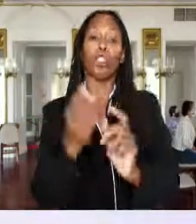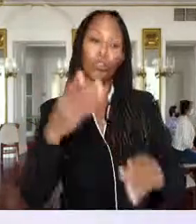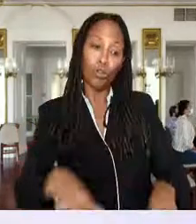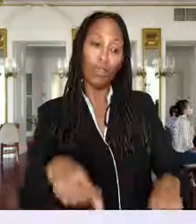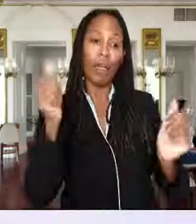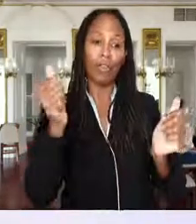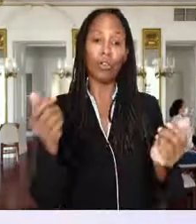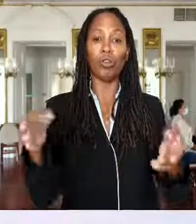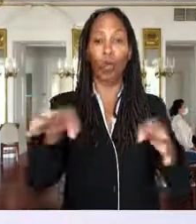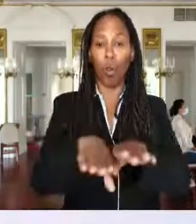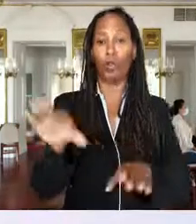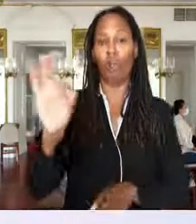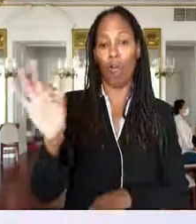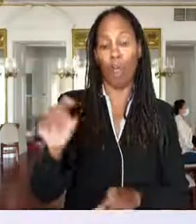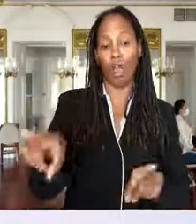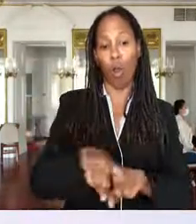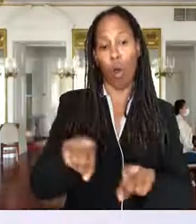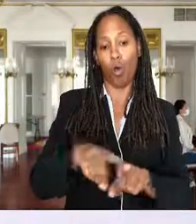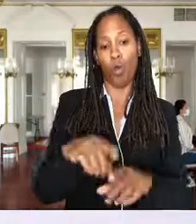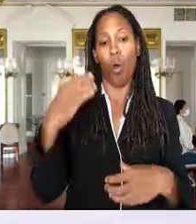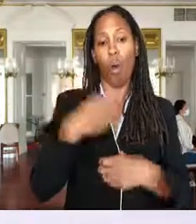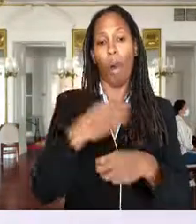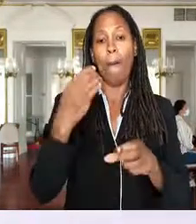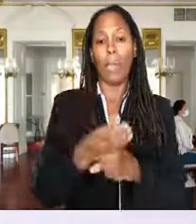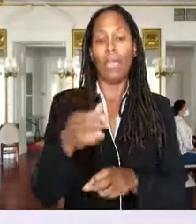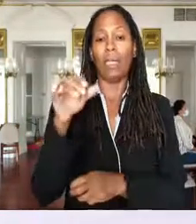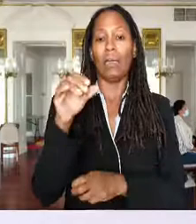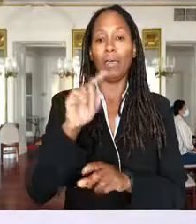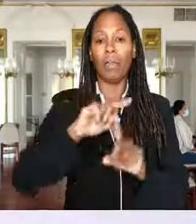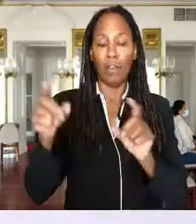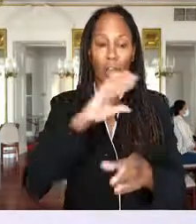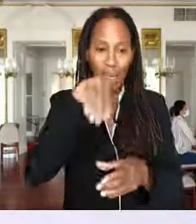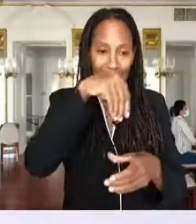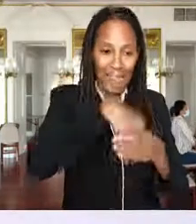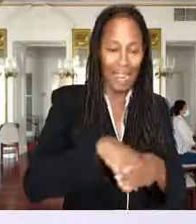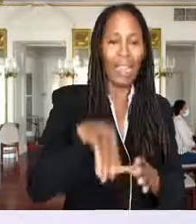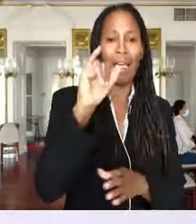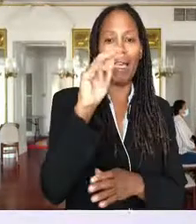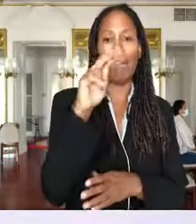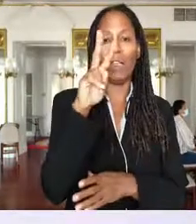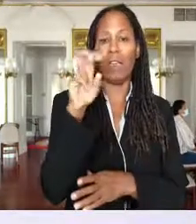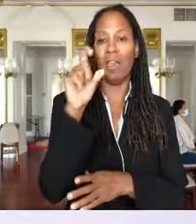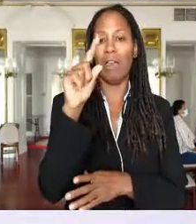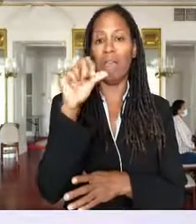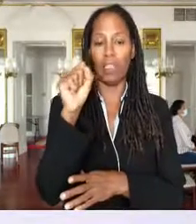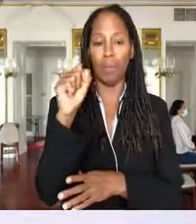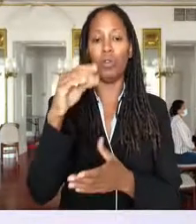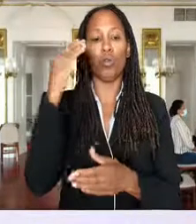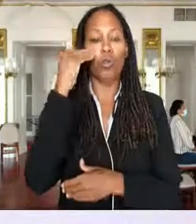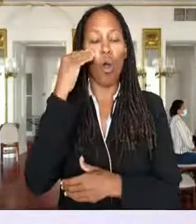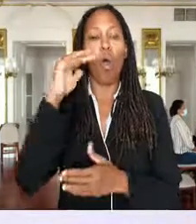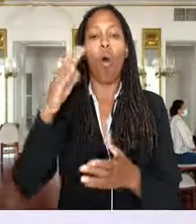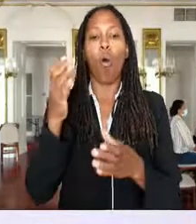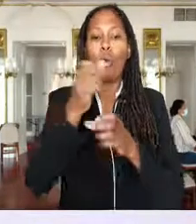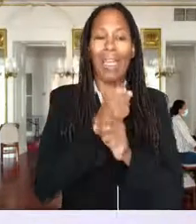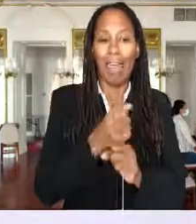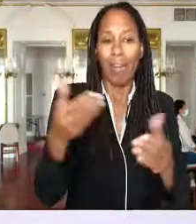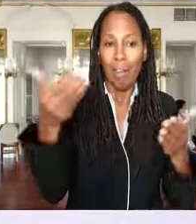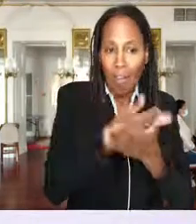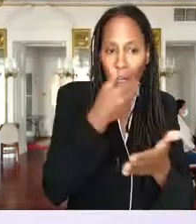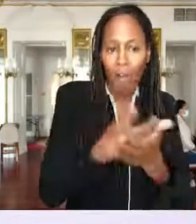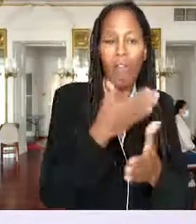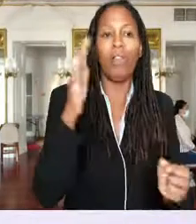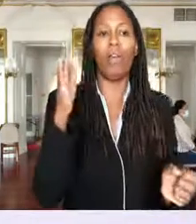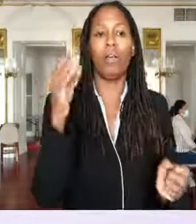the refinery, as well as to make the investments where we know we will get the most bang for our buck. Our tourism sector in